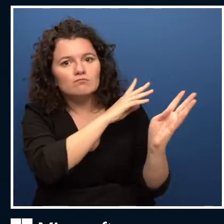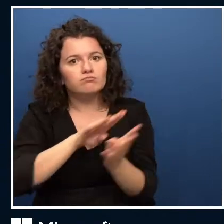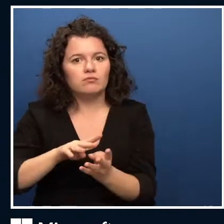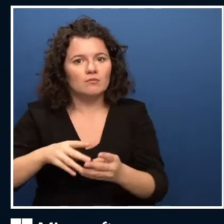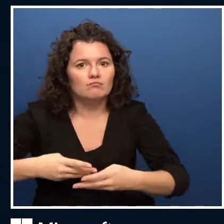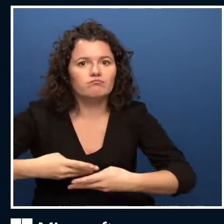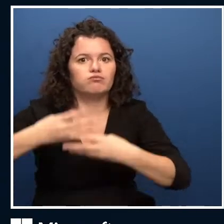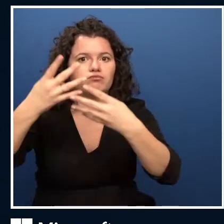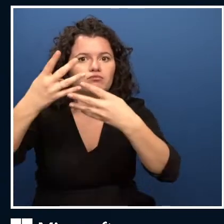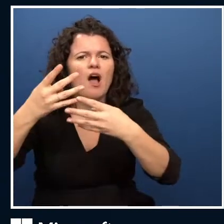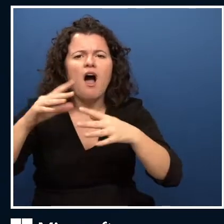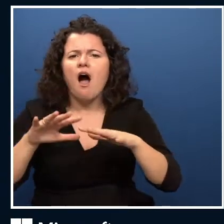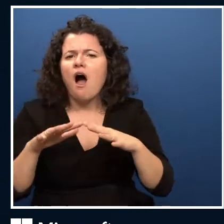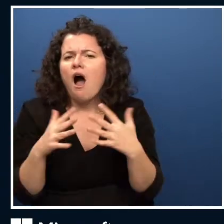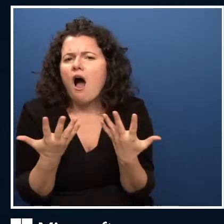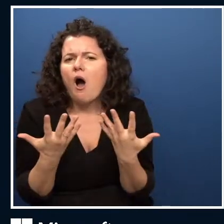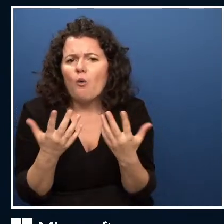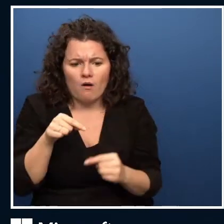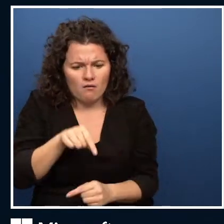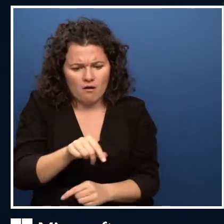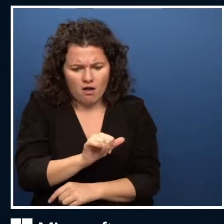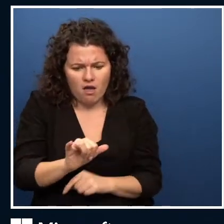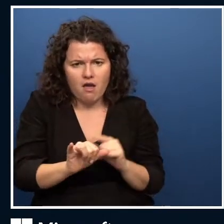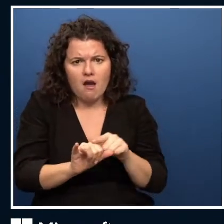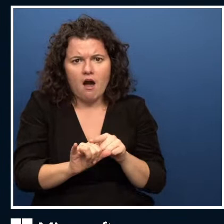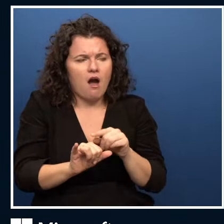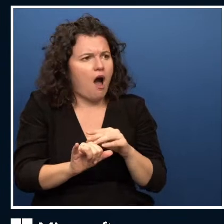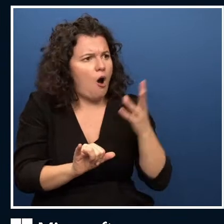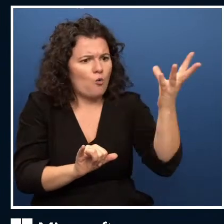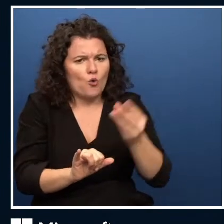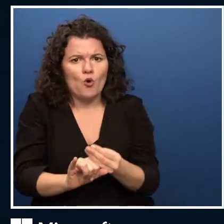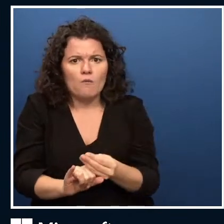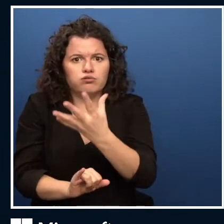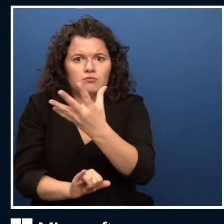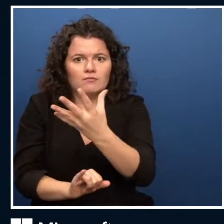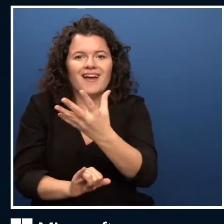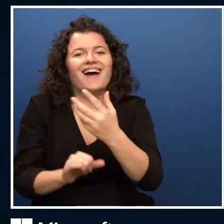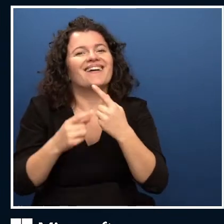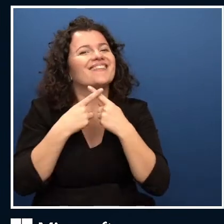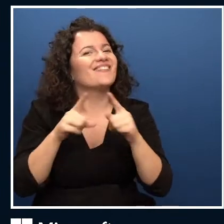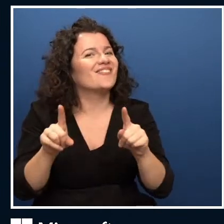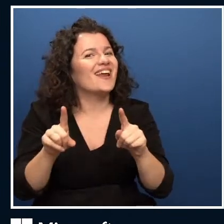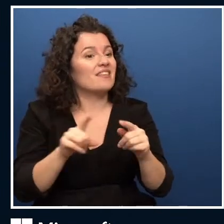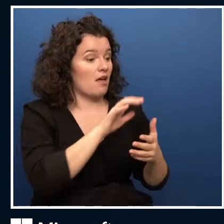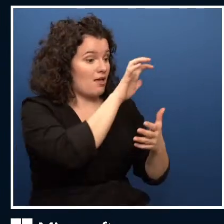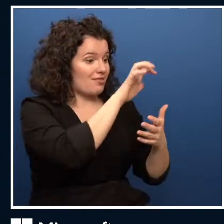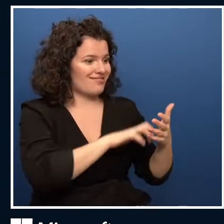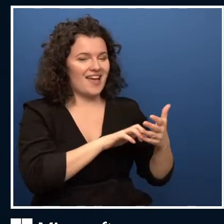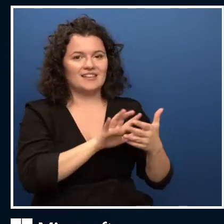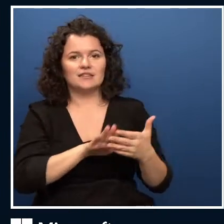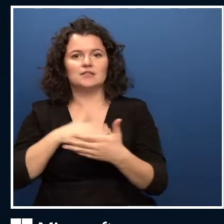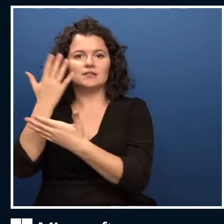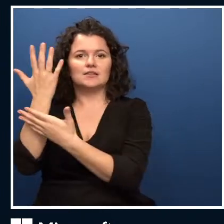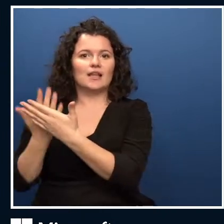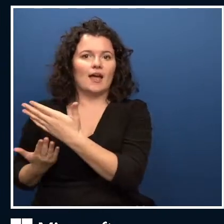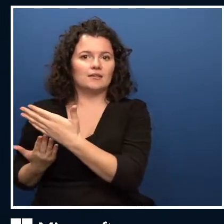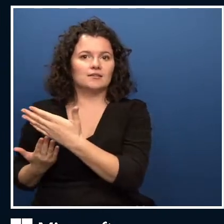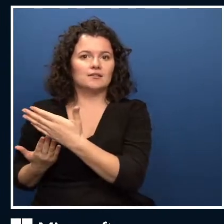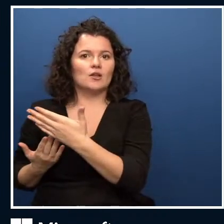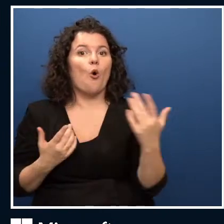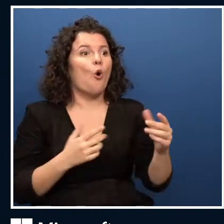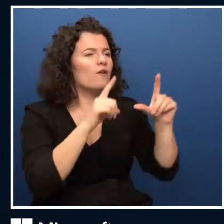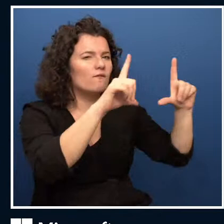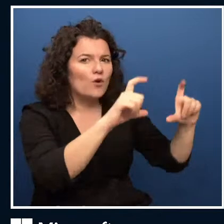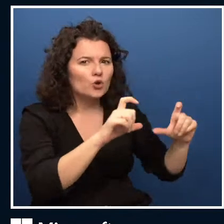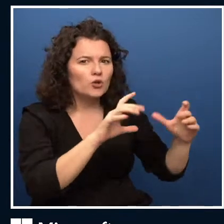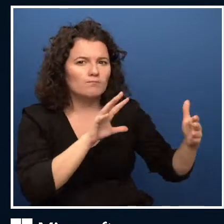So there's a bit of difference here. Let's look into that today. And yes, I'm going to be using a CNN model